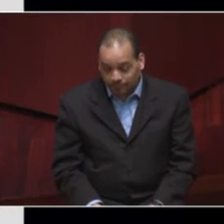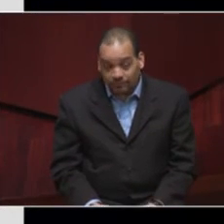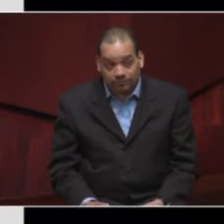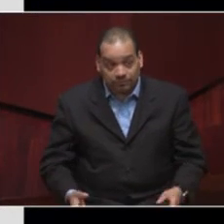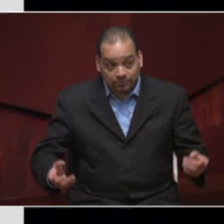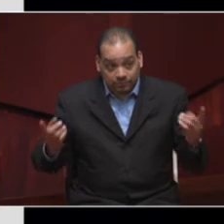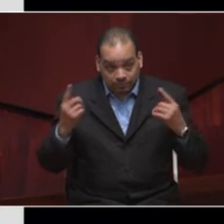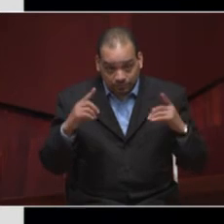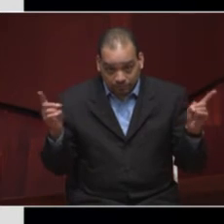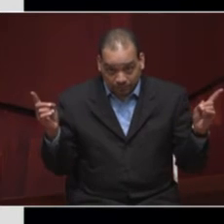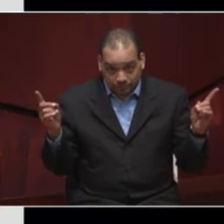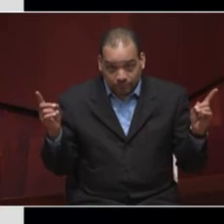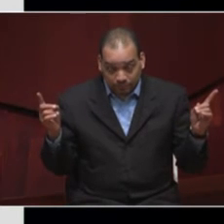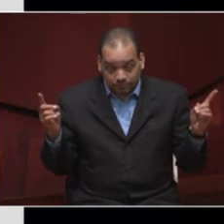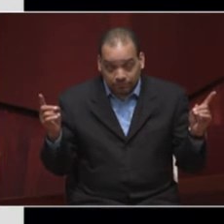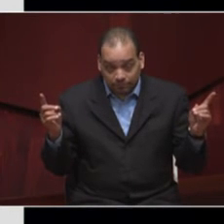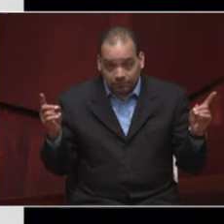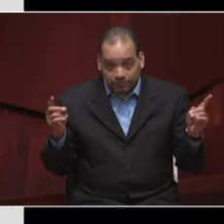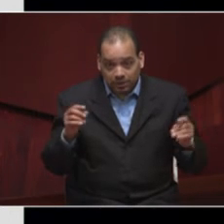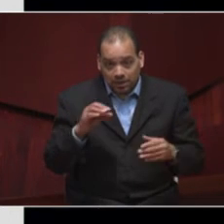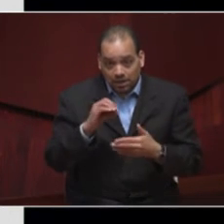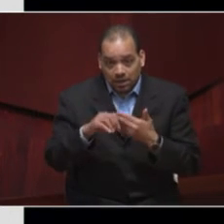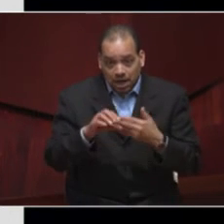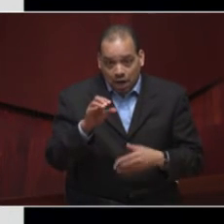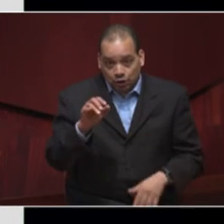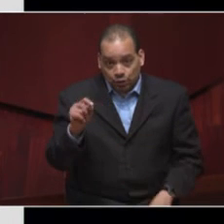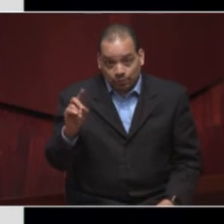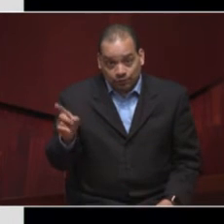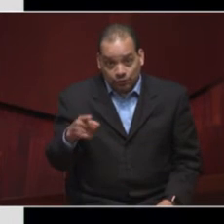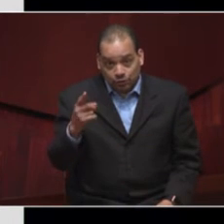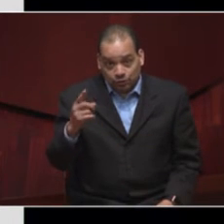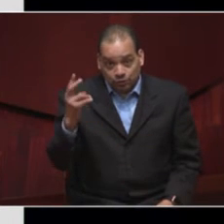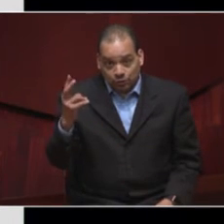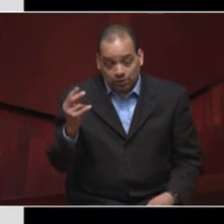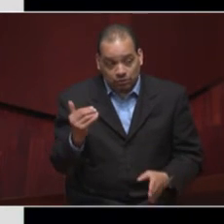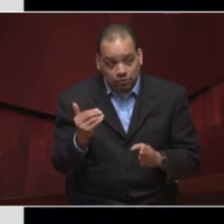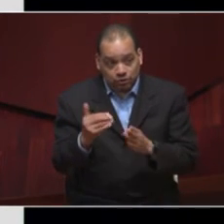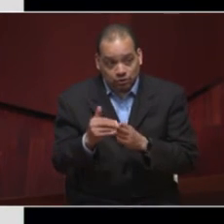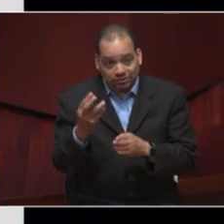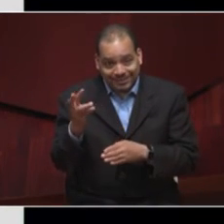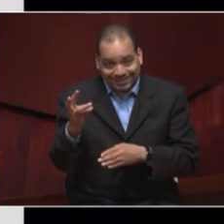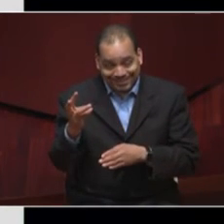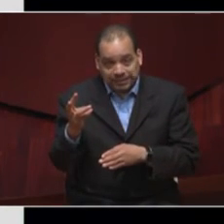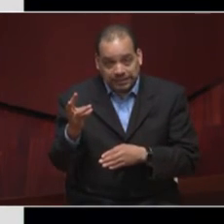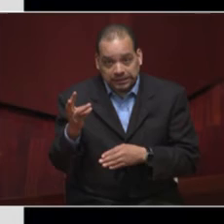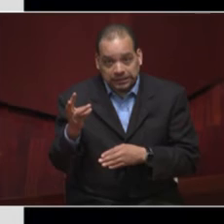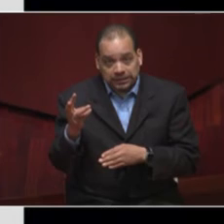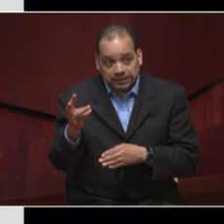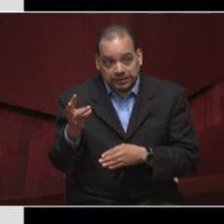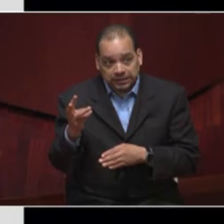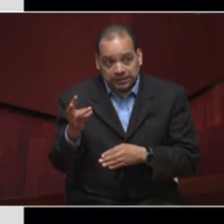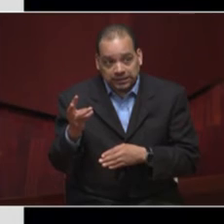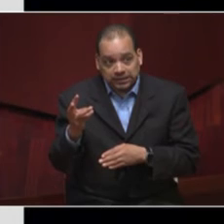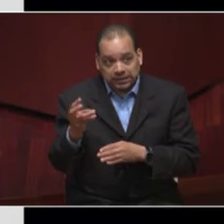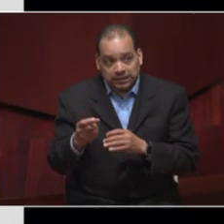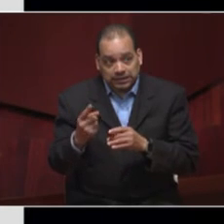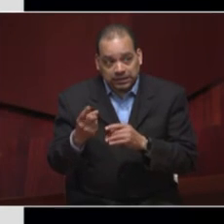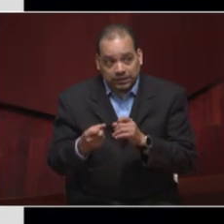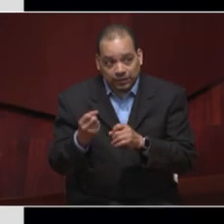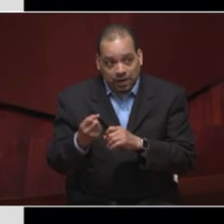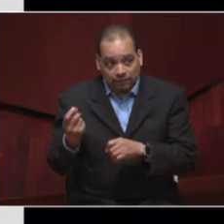announcement. Effective October 1st, 2016, that's FY17, so we've got a year and a half,